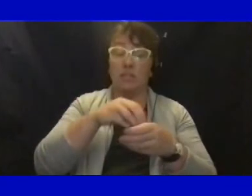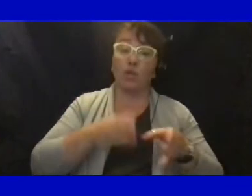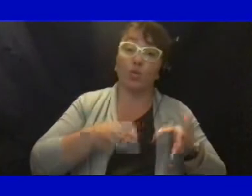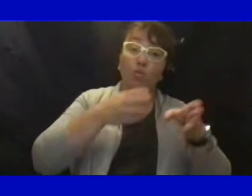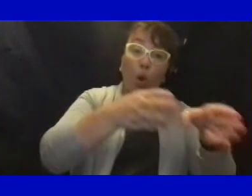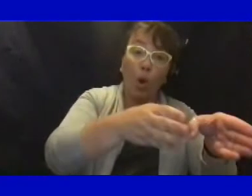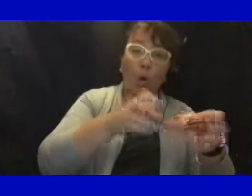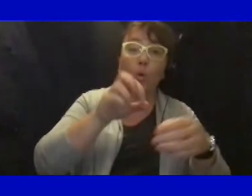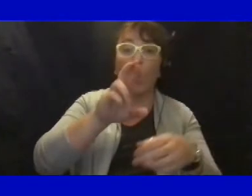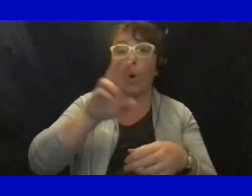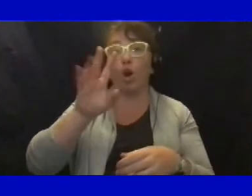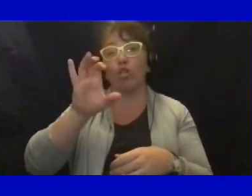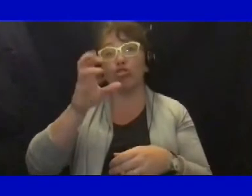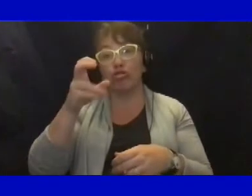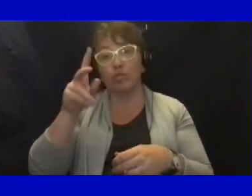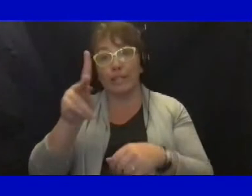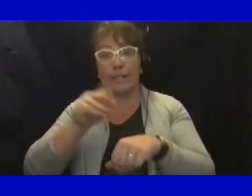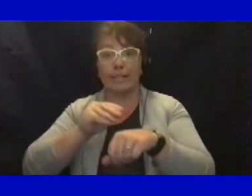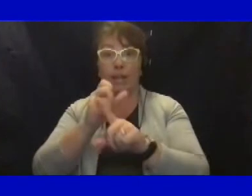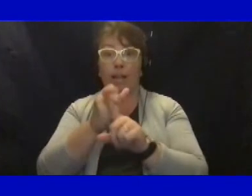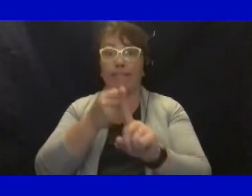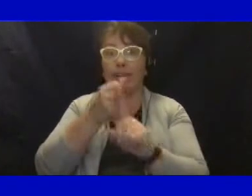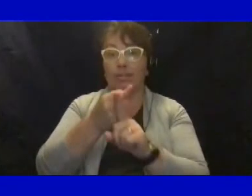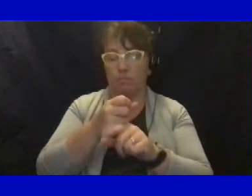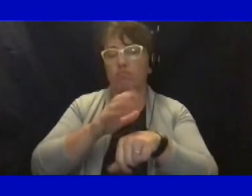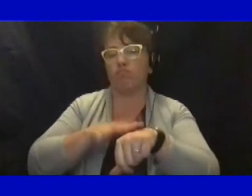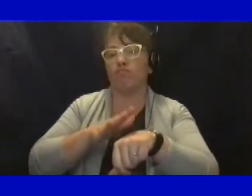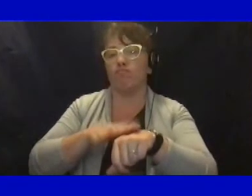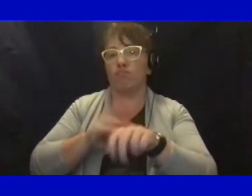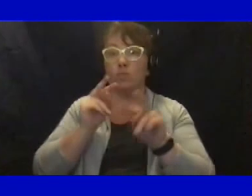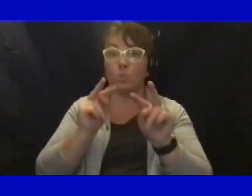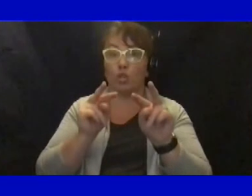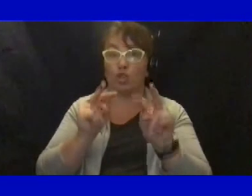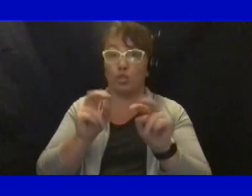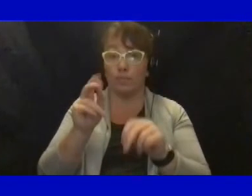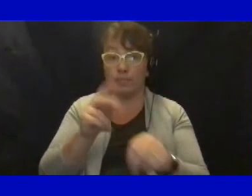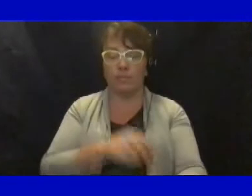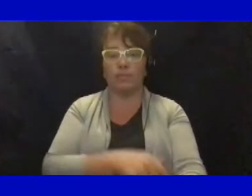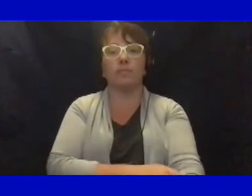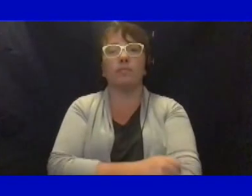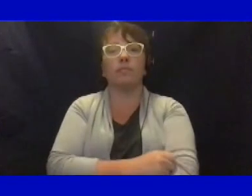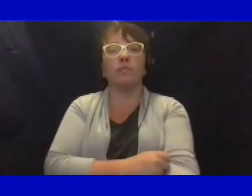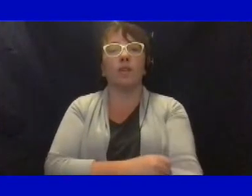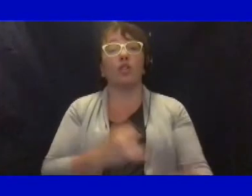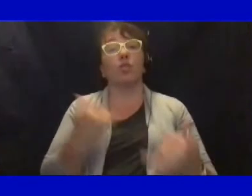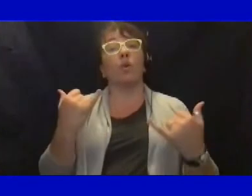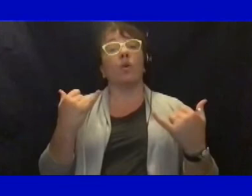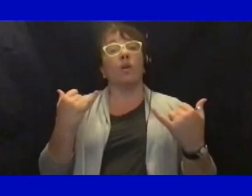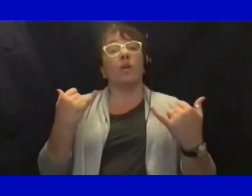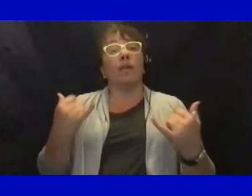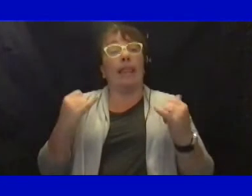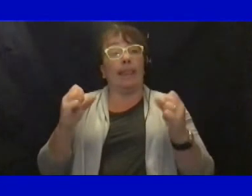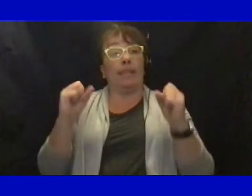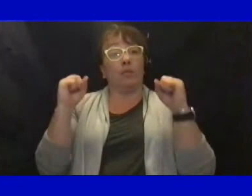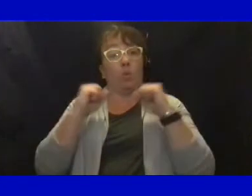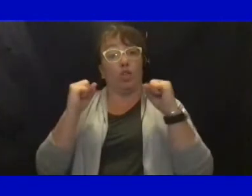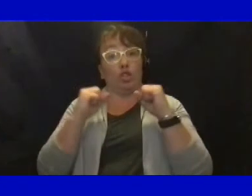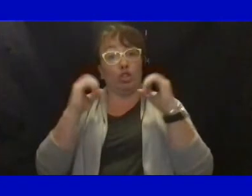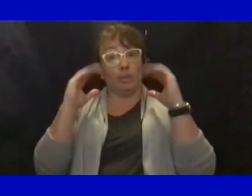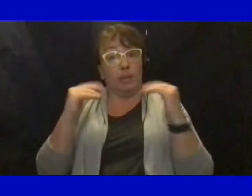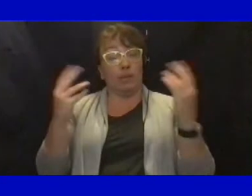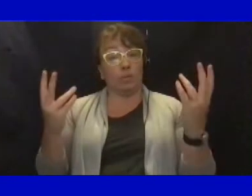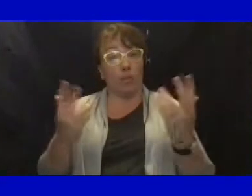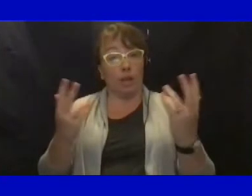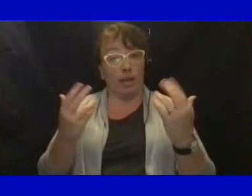outlook here, because I know you're wondering, so what are we going to expect this winter type of thing? Right now we have a La Nina